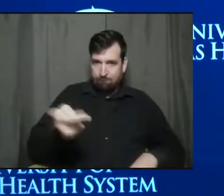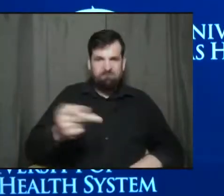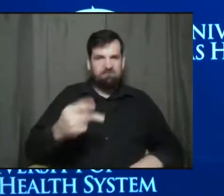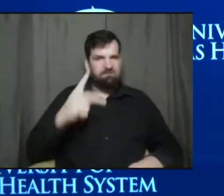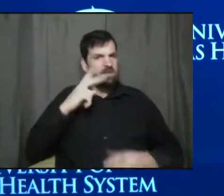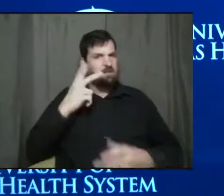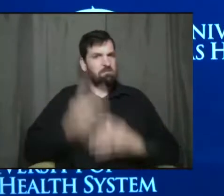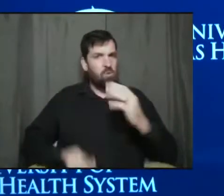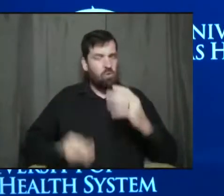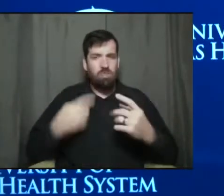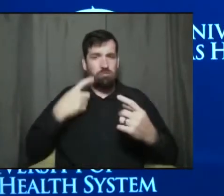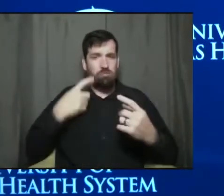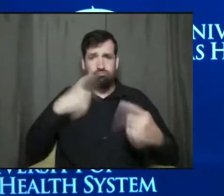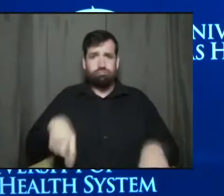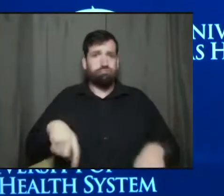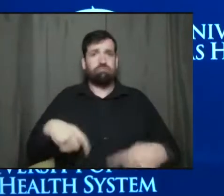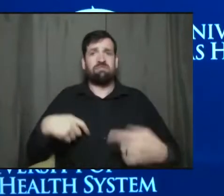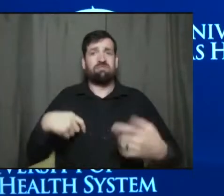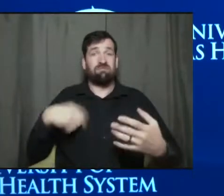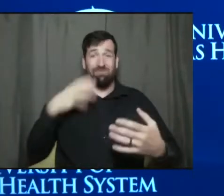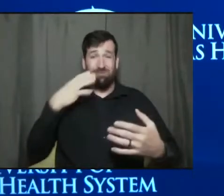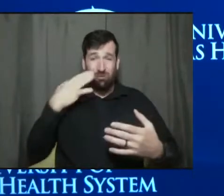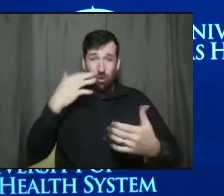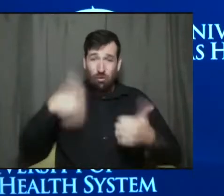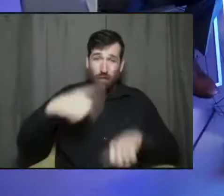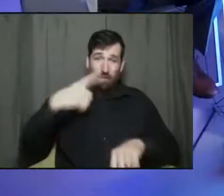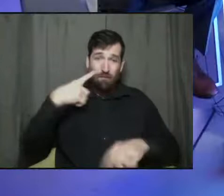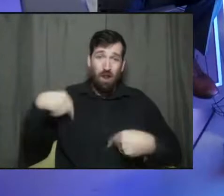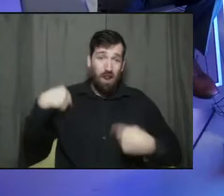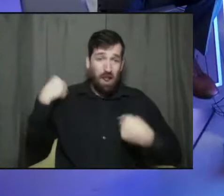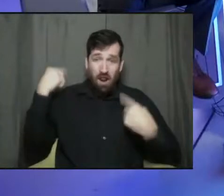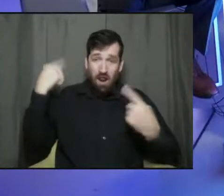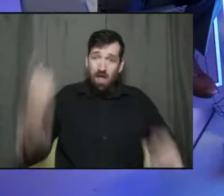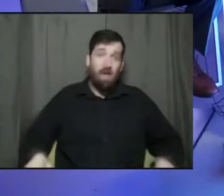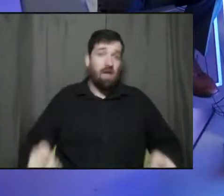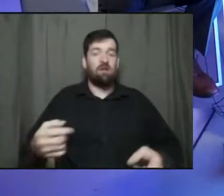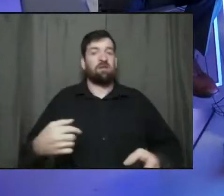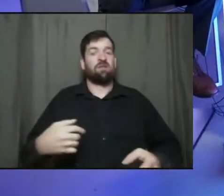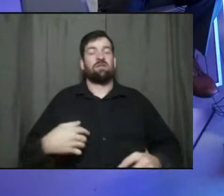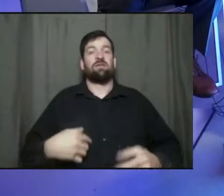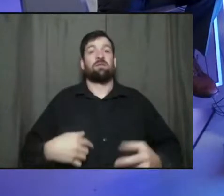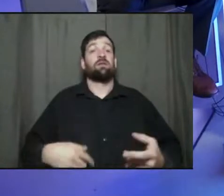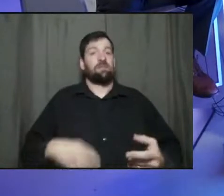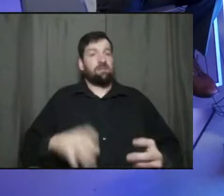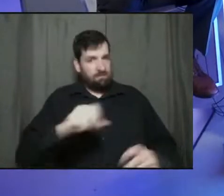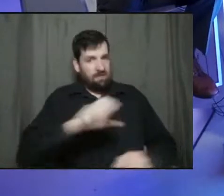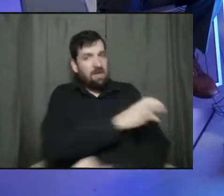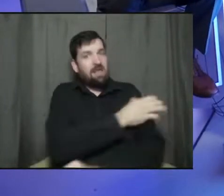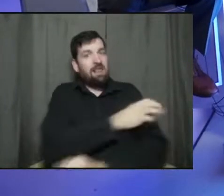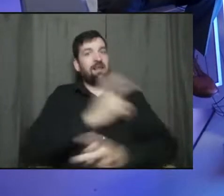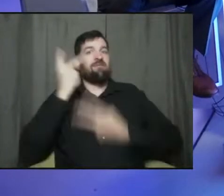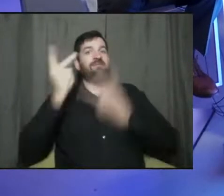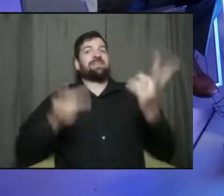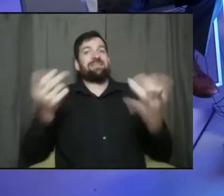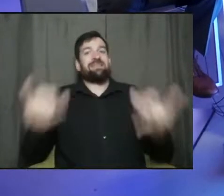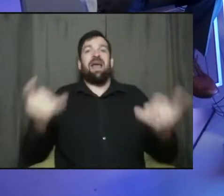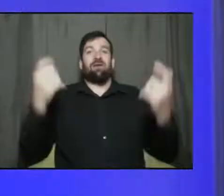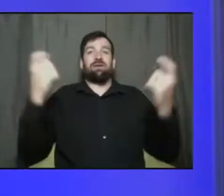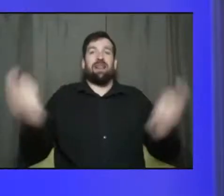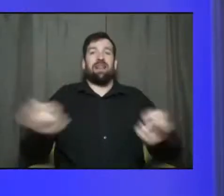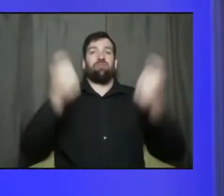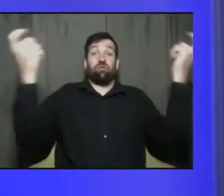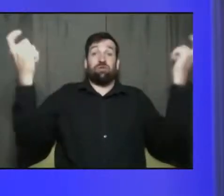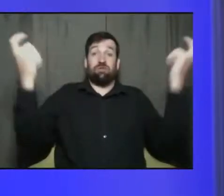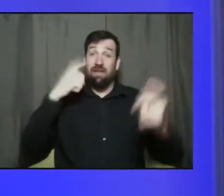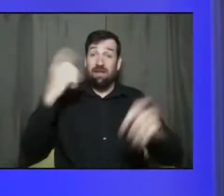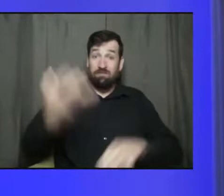because we've known them for so long. I'm going to choke up thinking about it again. Yeah. Clinic visits are now a celebration, where I think before folks would come in